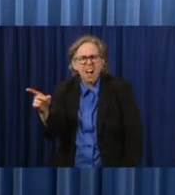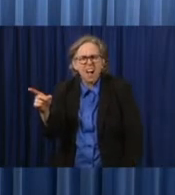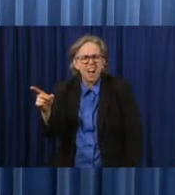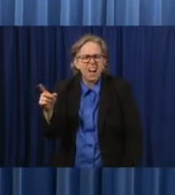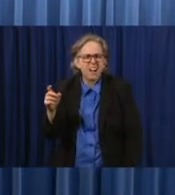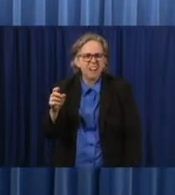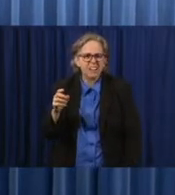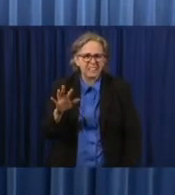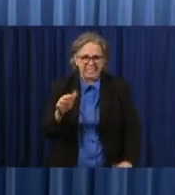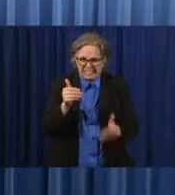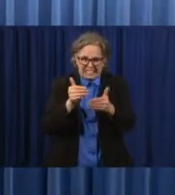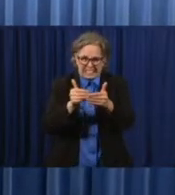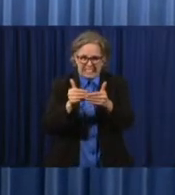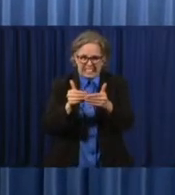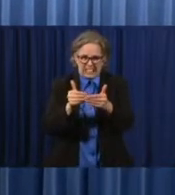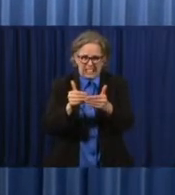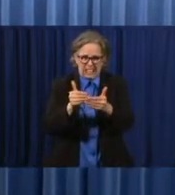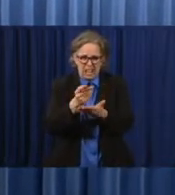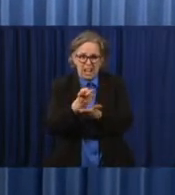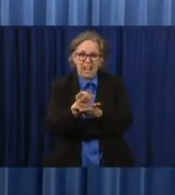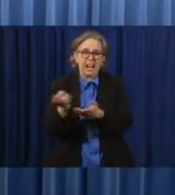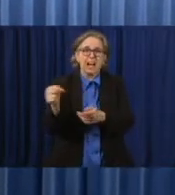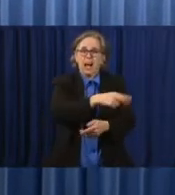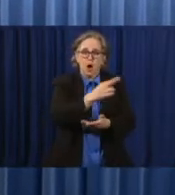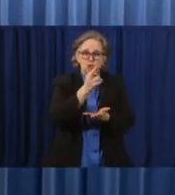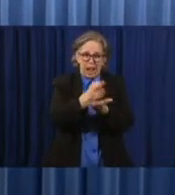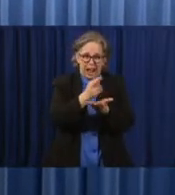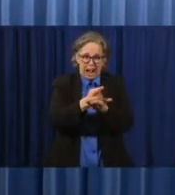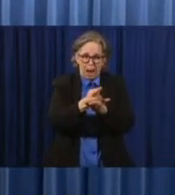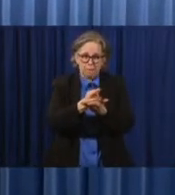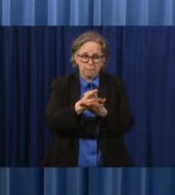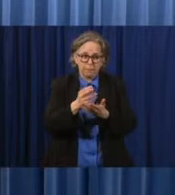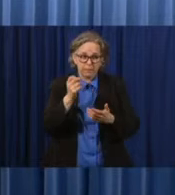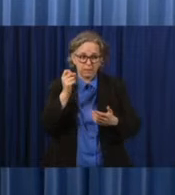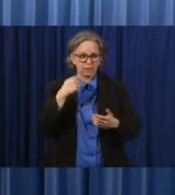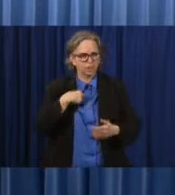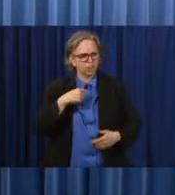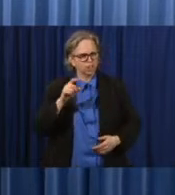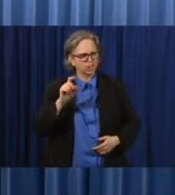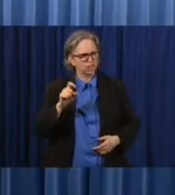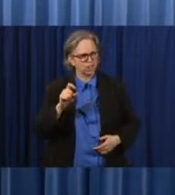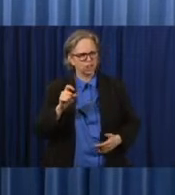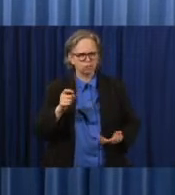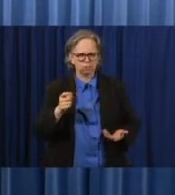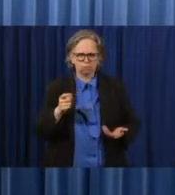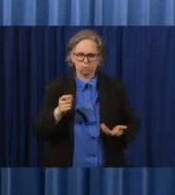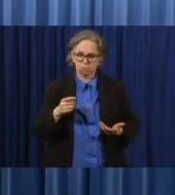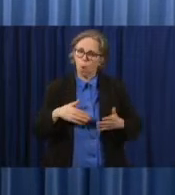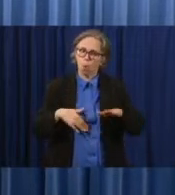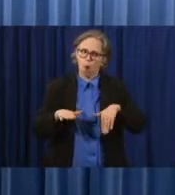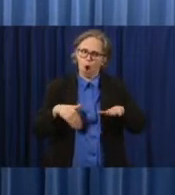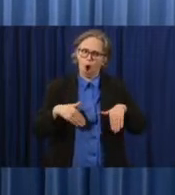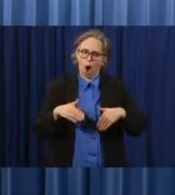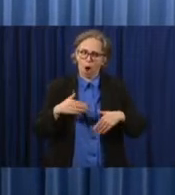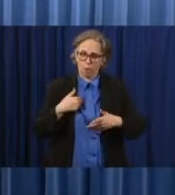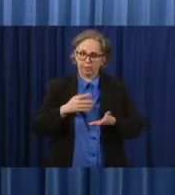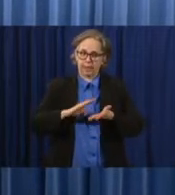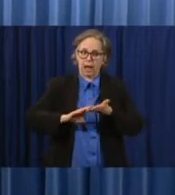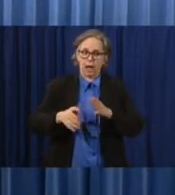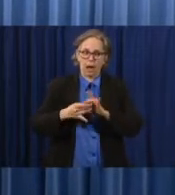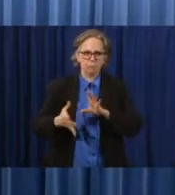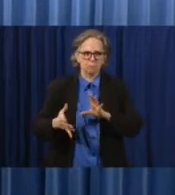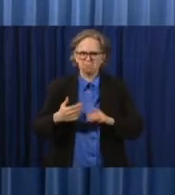in rehab at the Hannah House, and they said that I would be walking by the time I left there, and I didn't believe it, but the